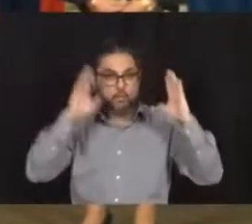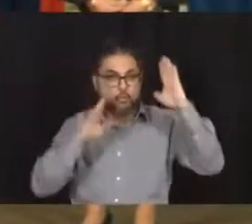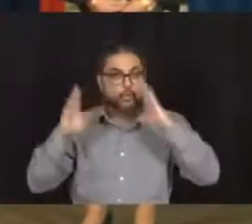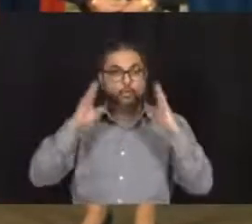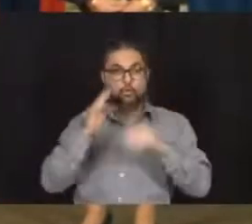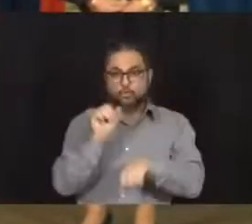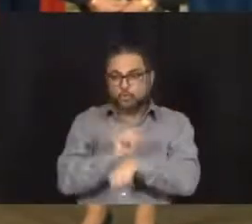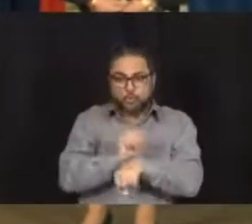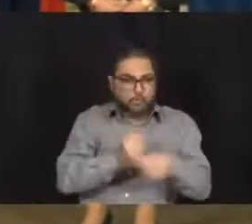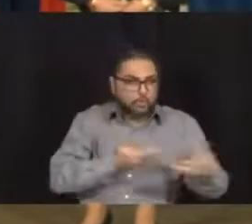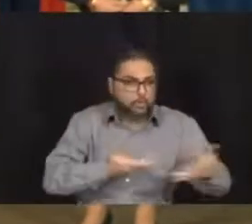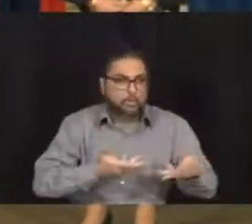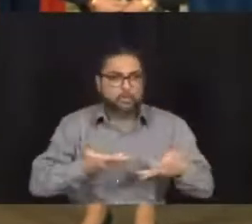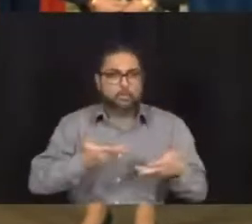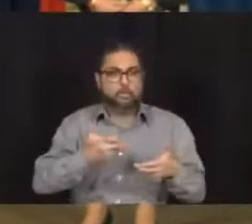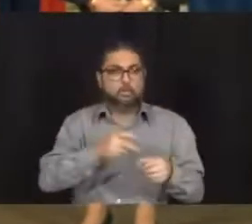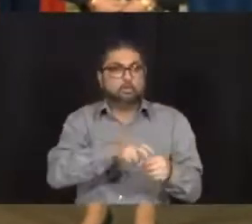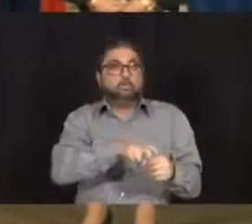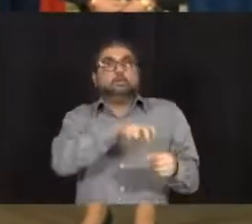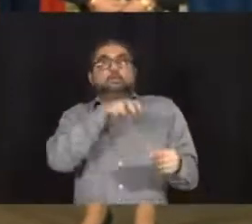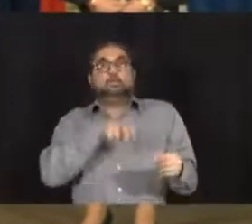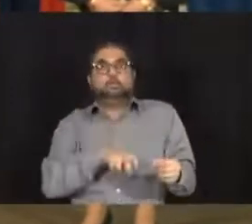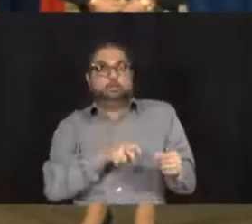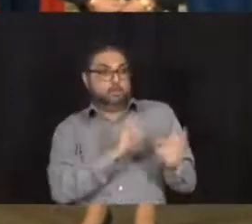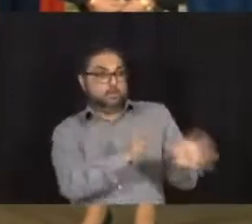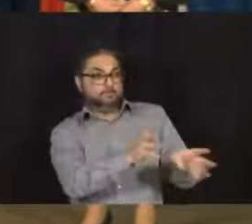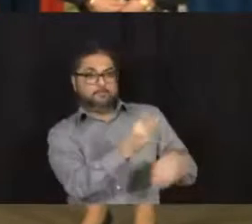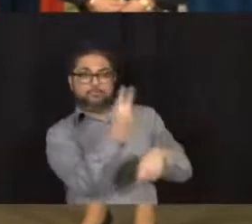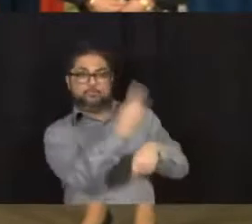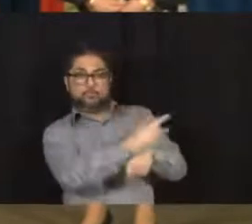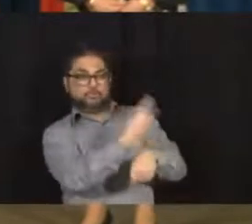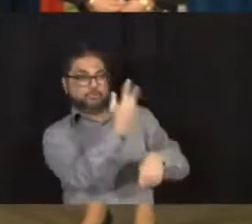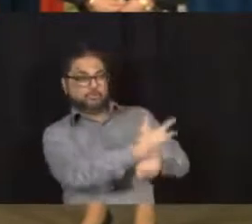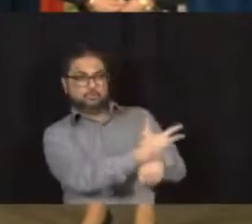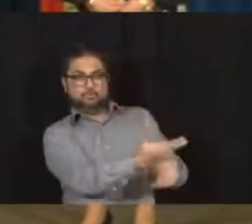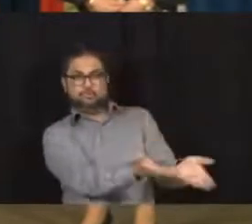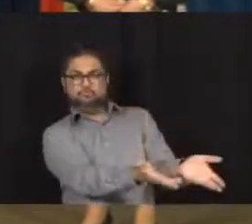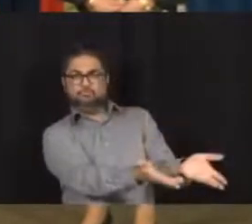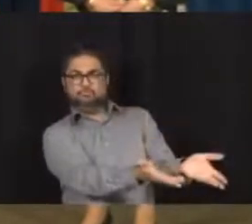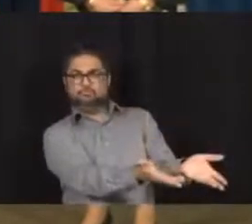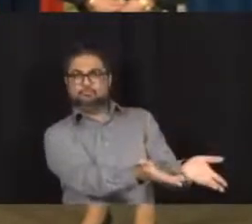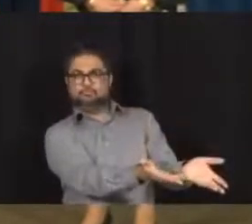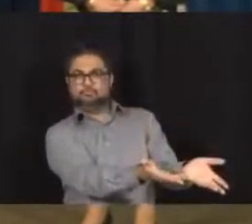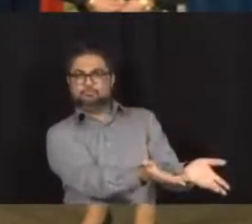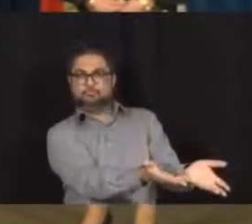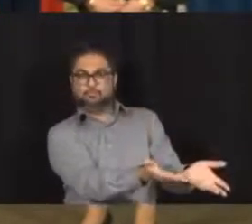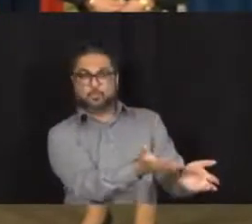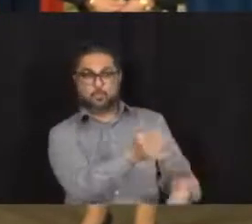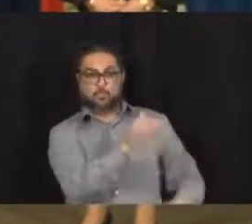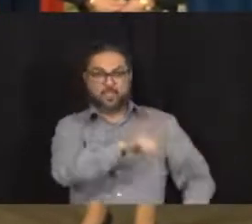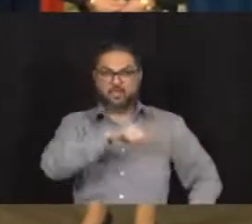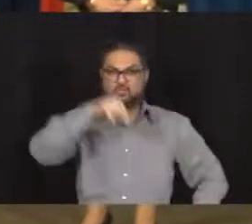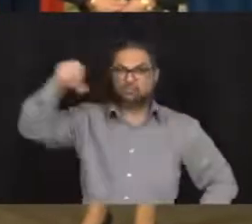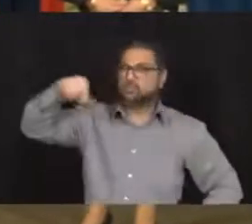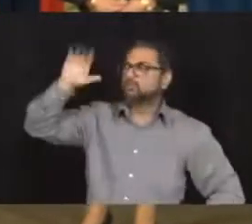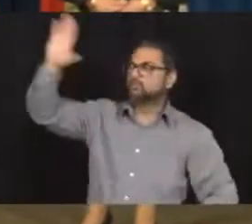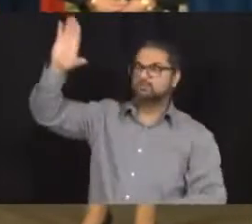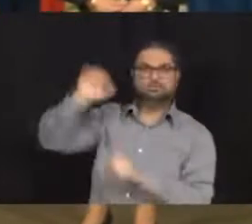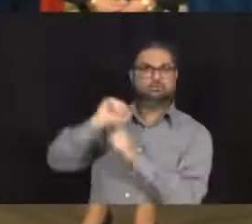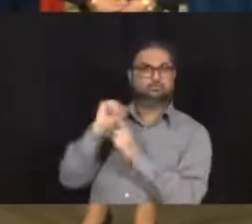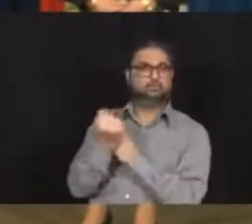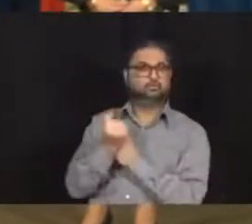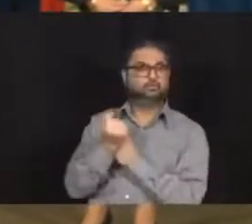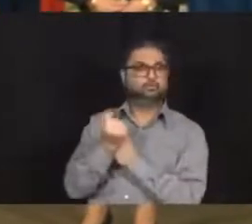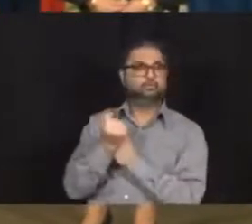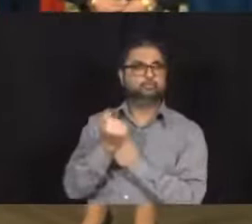How do you leave someone there for 2-3 days that happened in Quebec? And how do you humanly do that? I